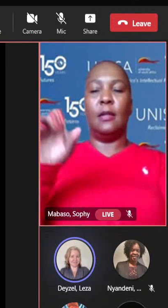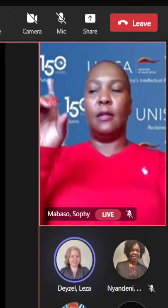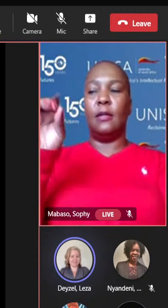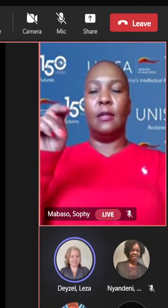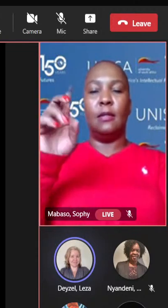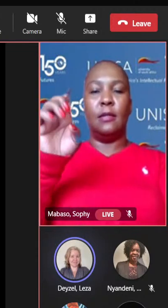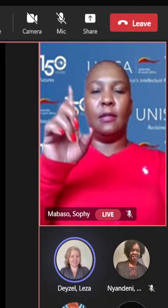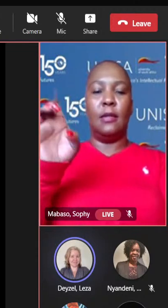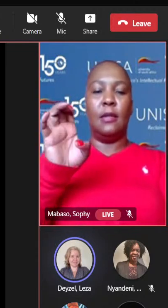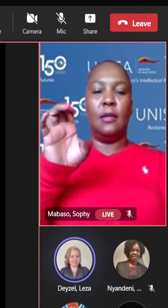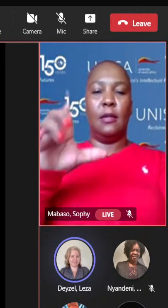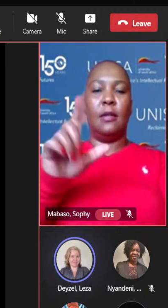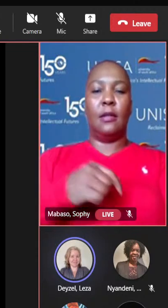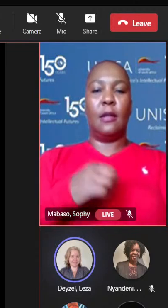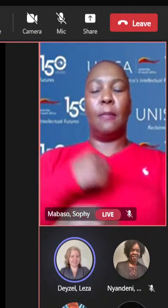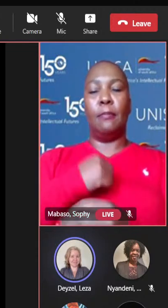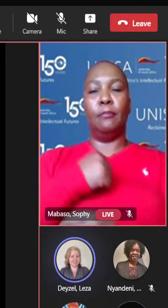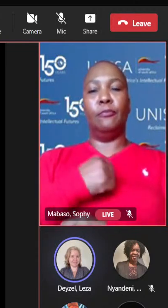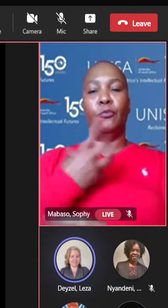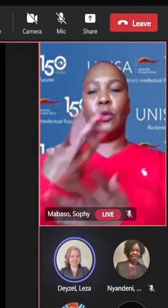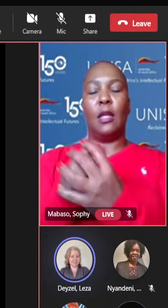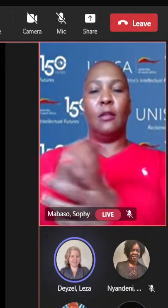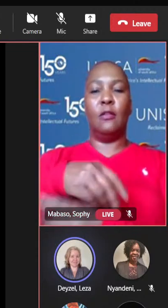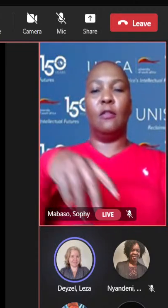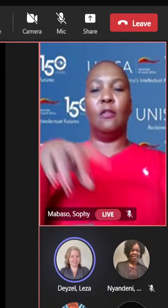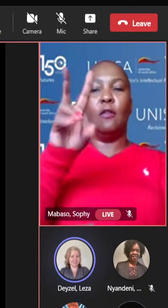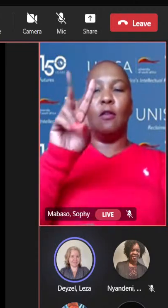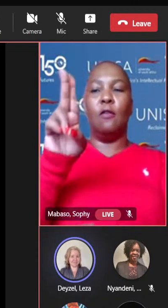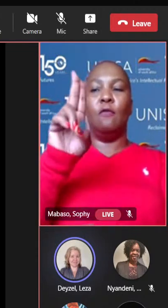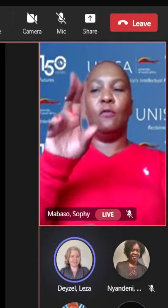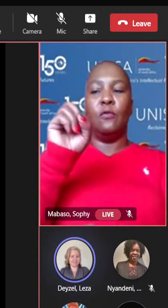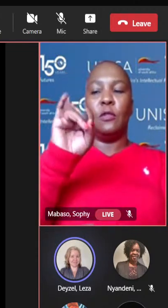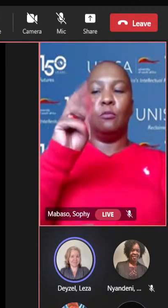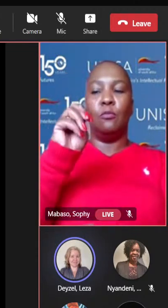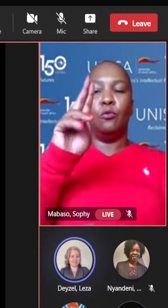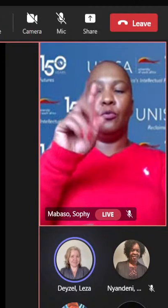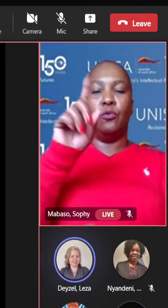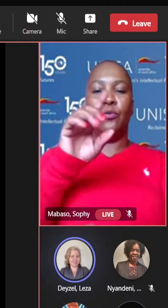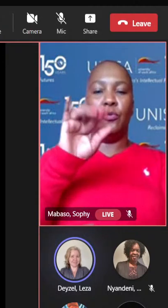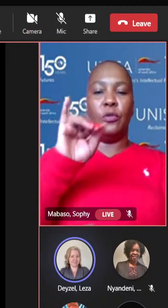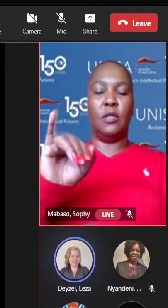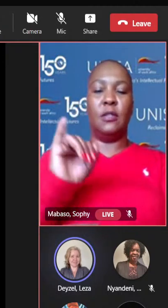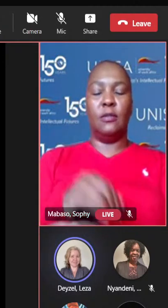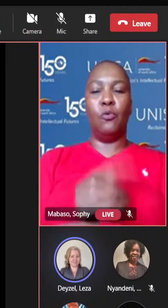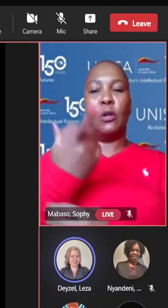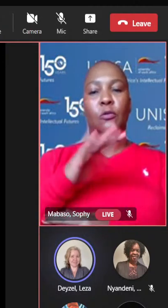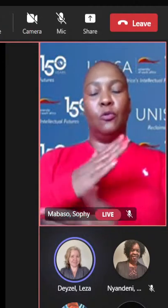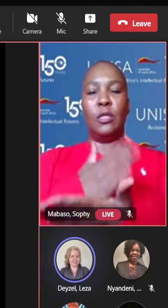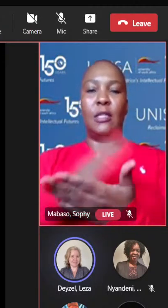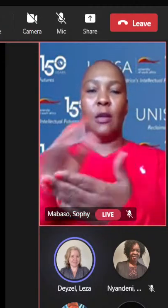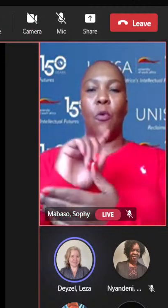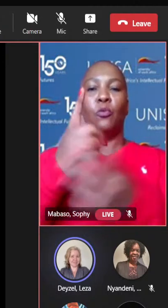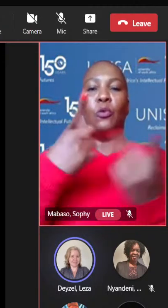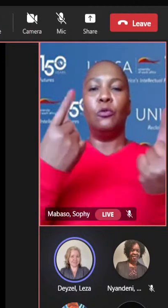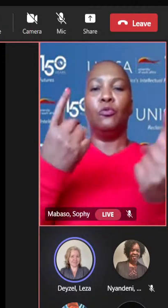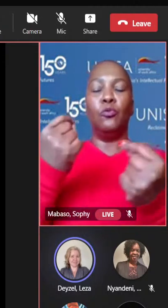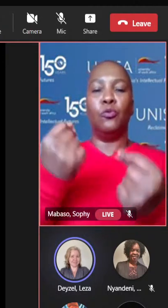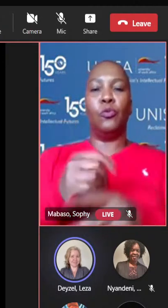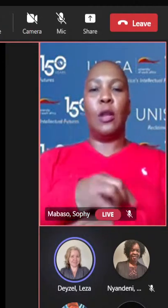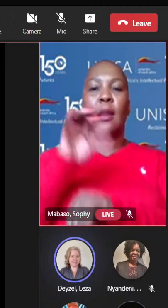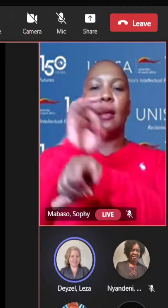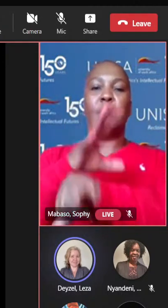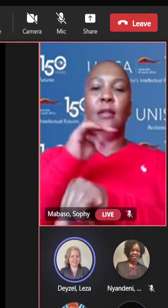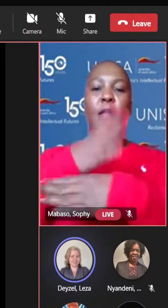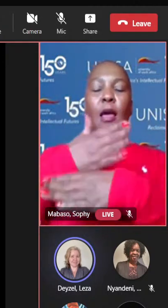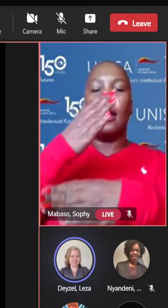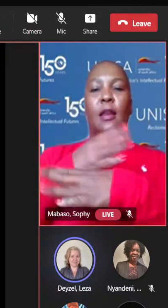Mr. Vusumuzi Pignani. And we thought today we will just share with you what we do at Counselling and Career Development, but